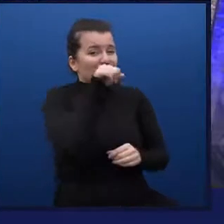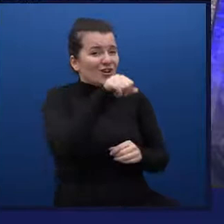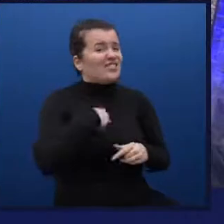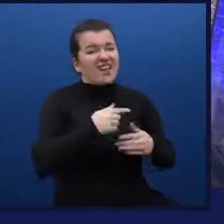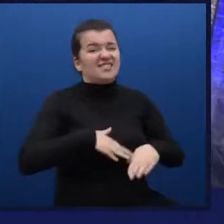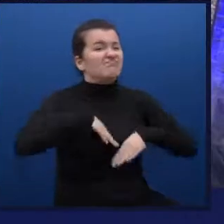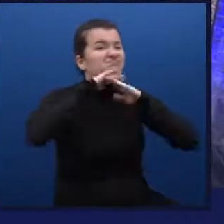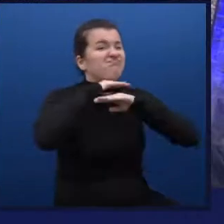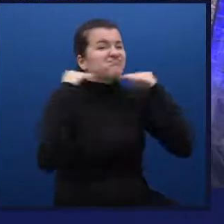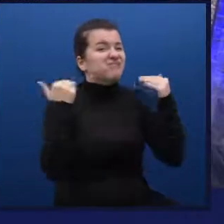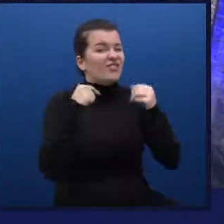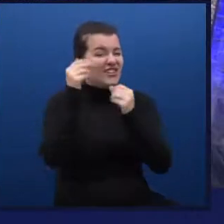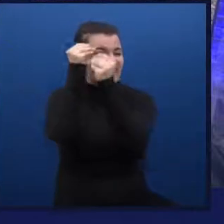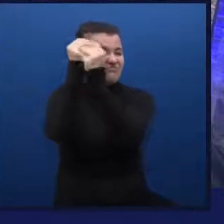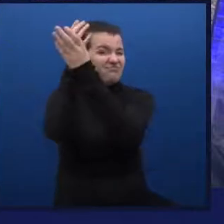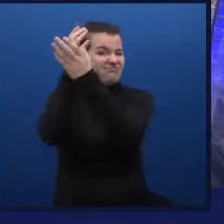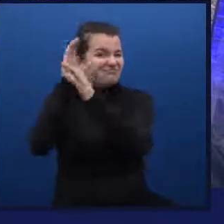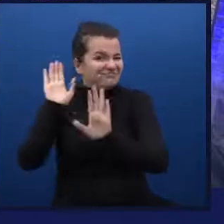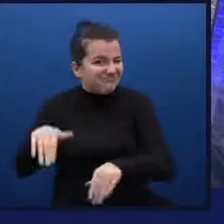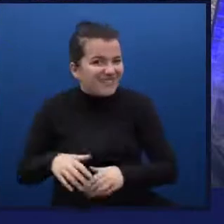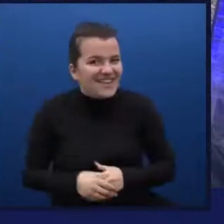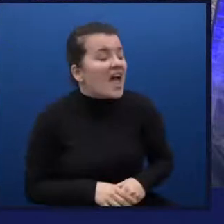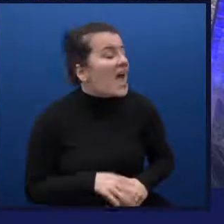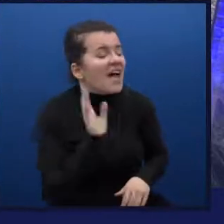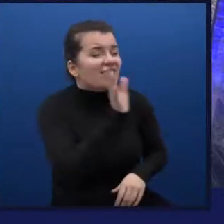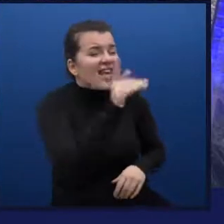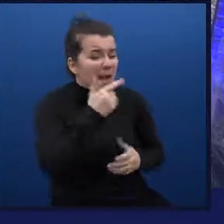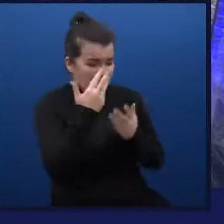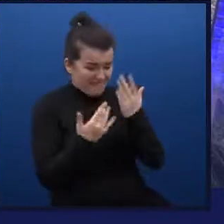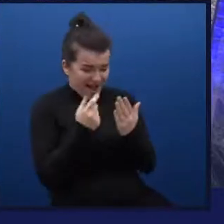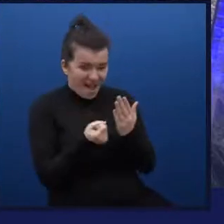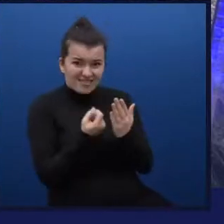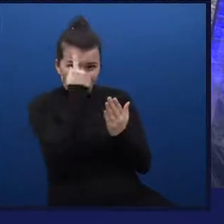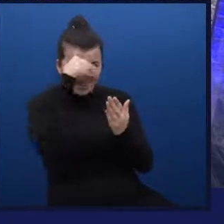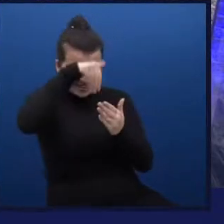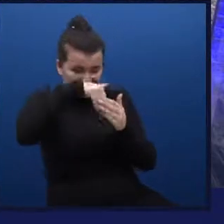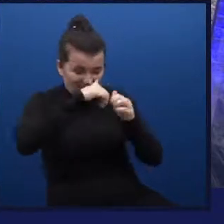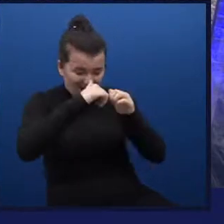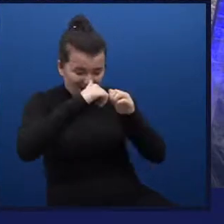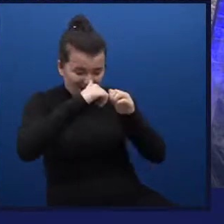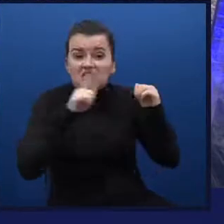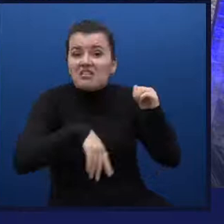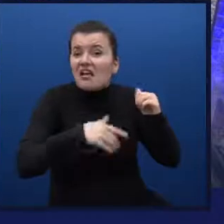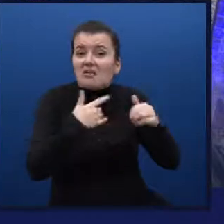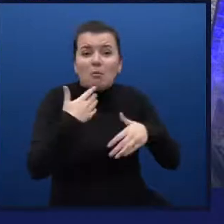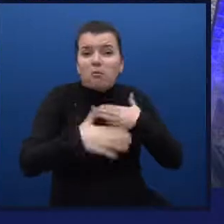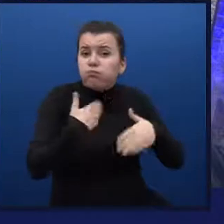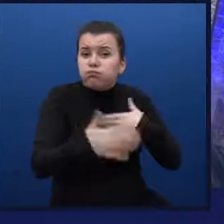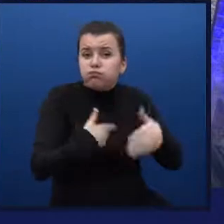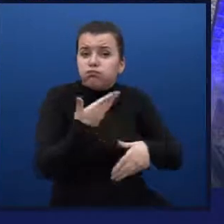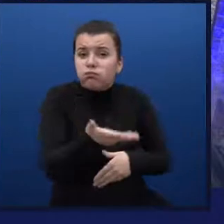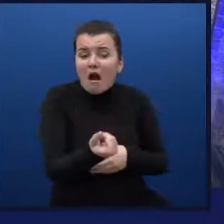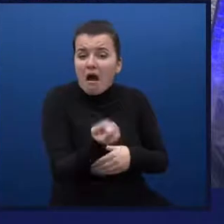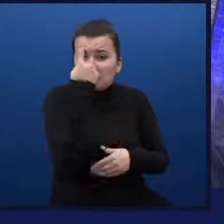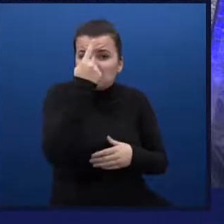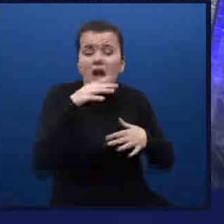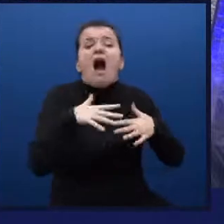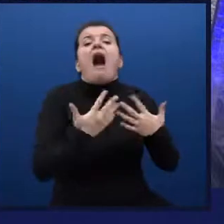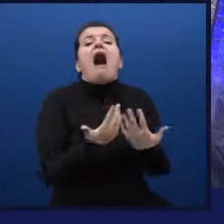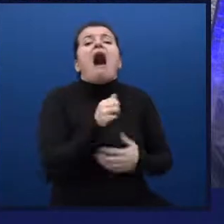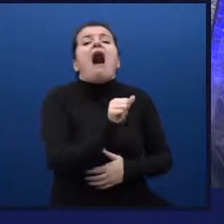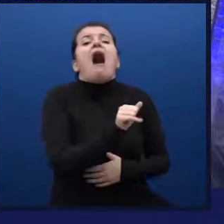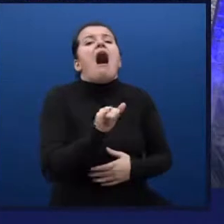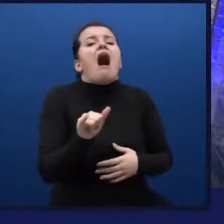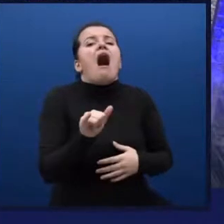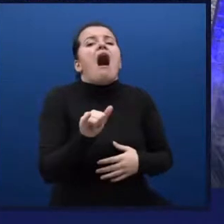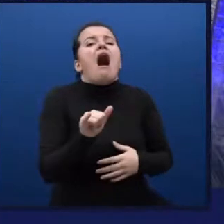I just like how it works. Like, internally, like, once you know how it works, it's quite impressive that it's actually doing anything reasonable, which is,